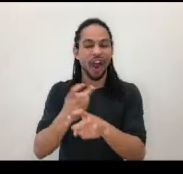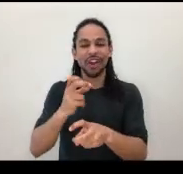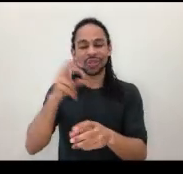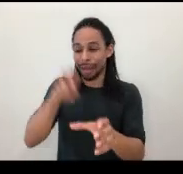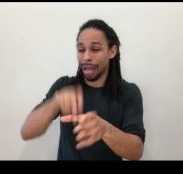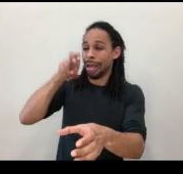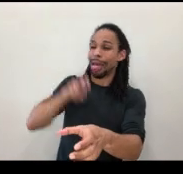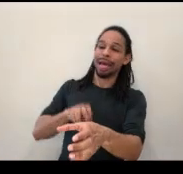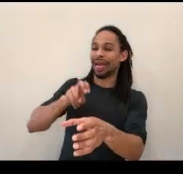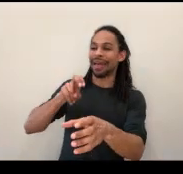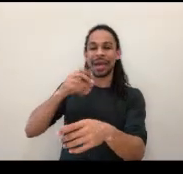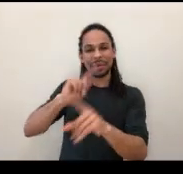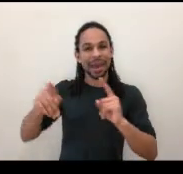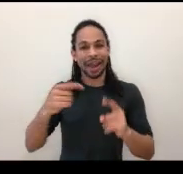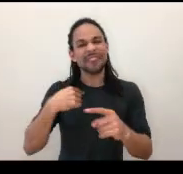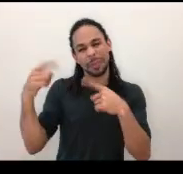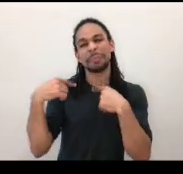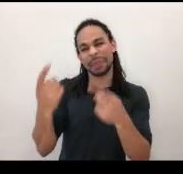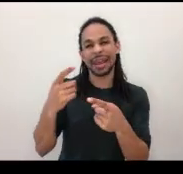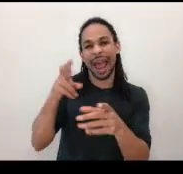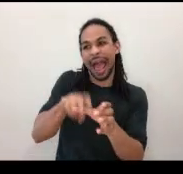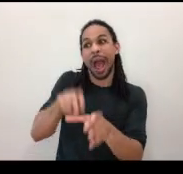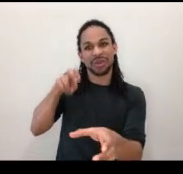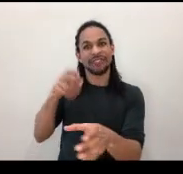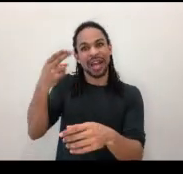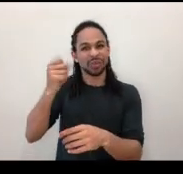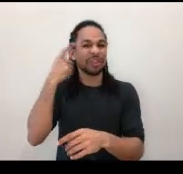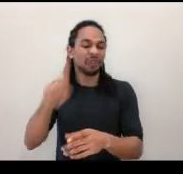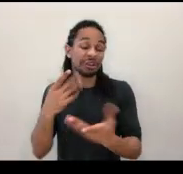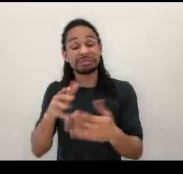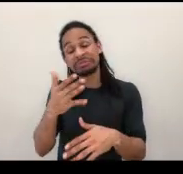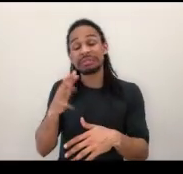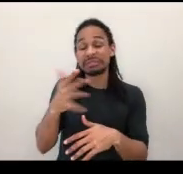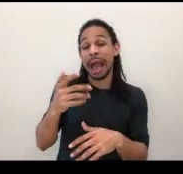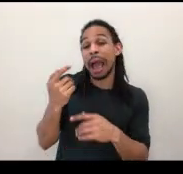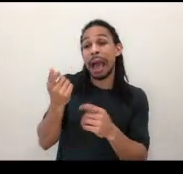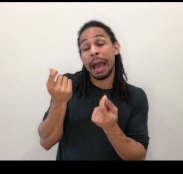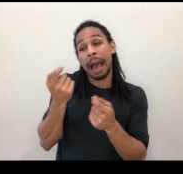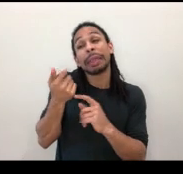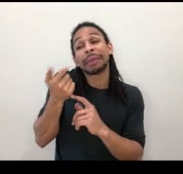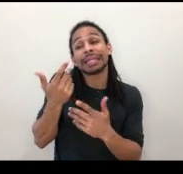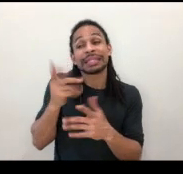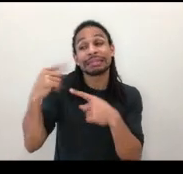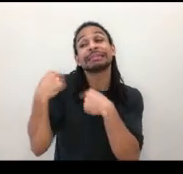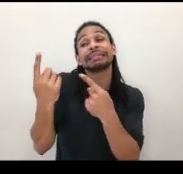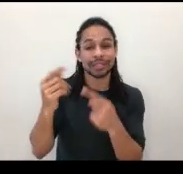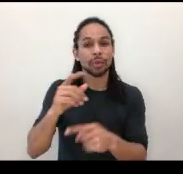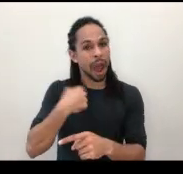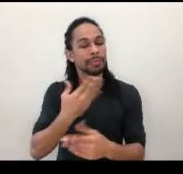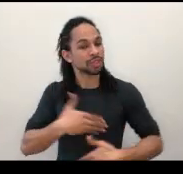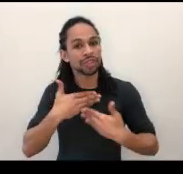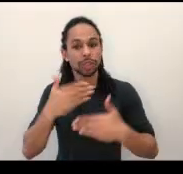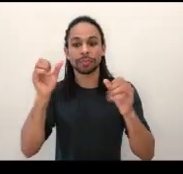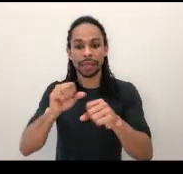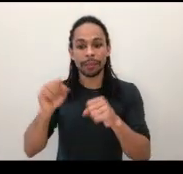while now, not that long, just a little while. And I appreciated being able to revisit some